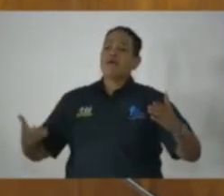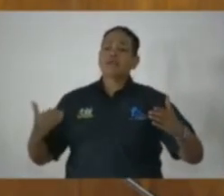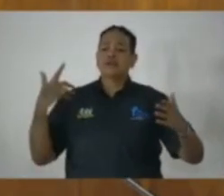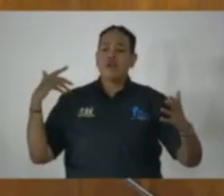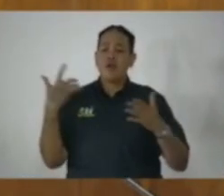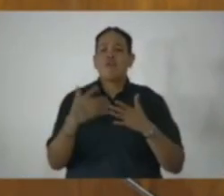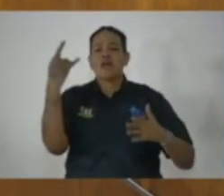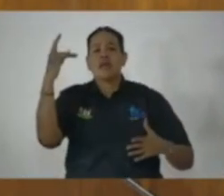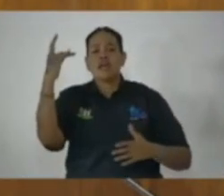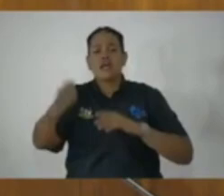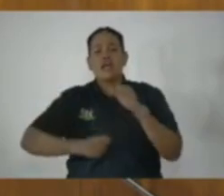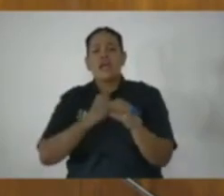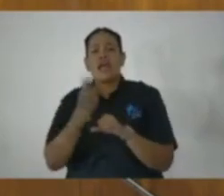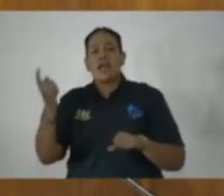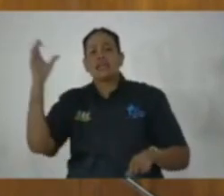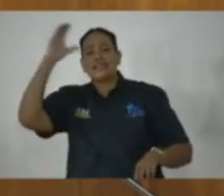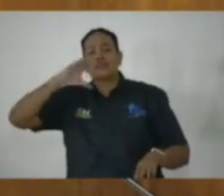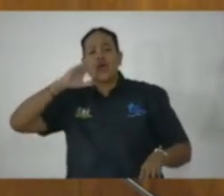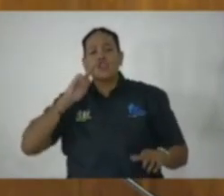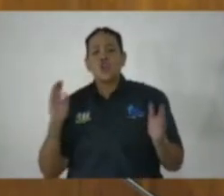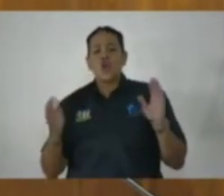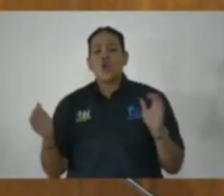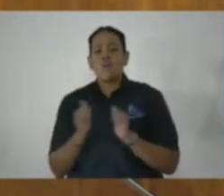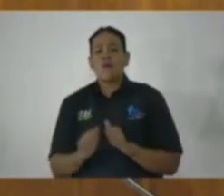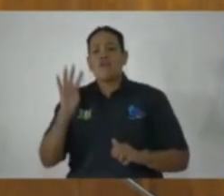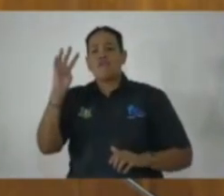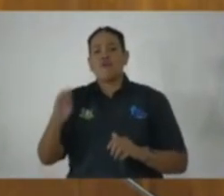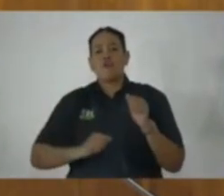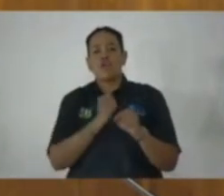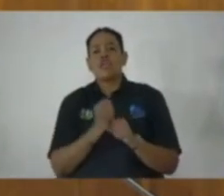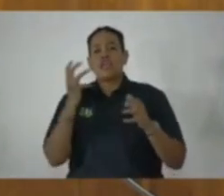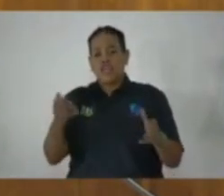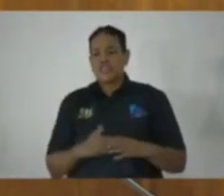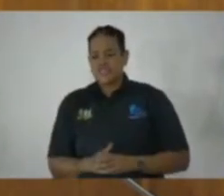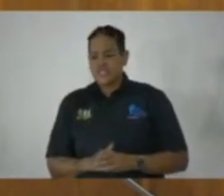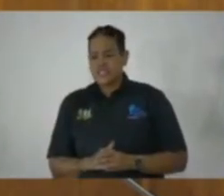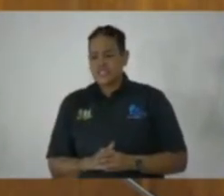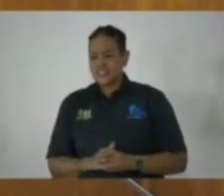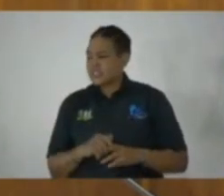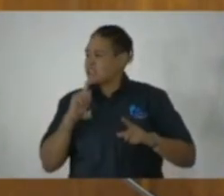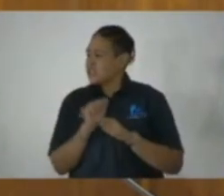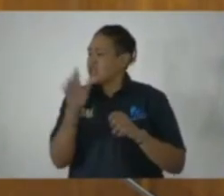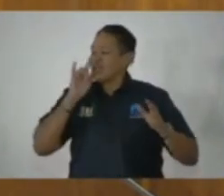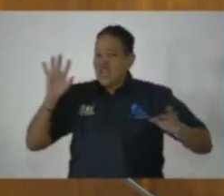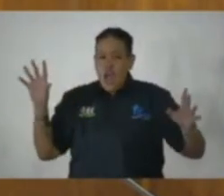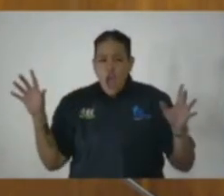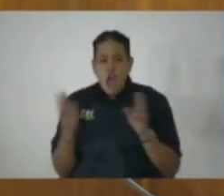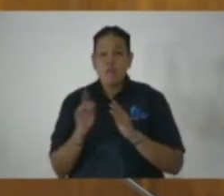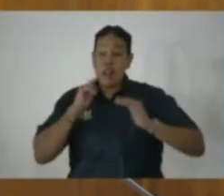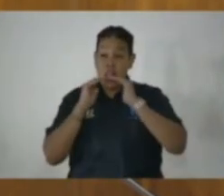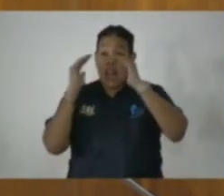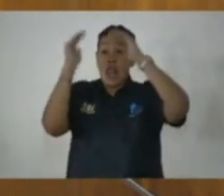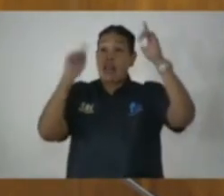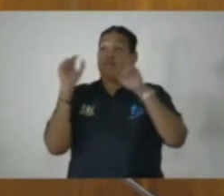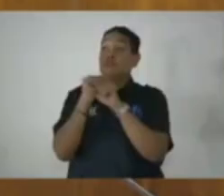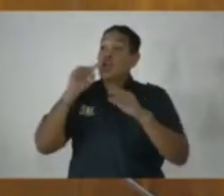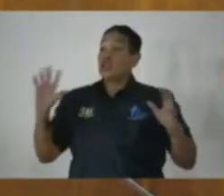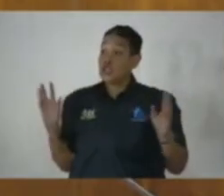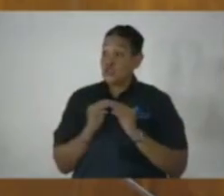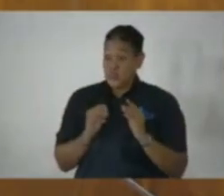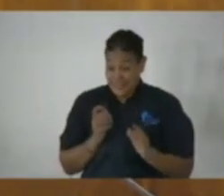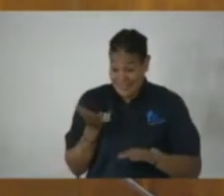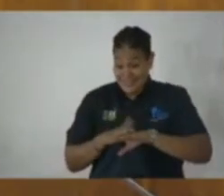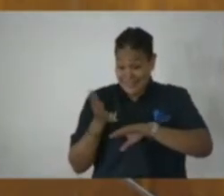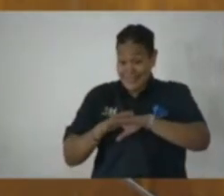18 years, they sought to compare with 4 years. And therefore, the accumulated level of total